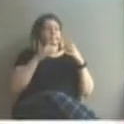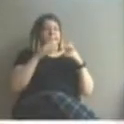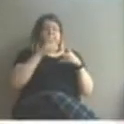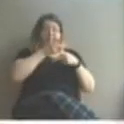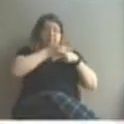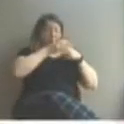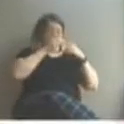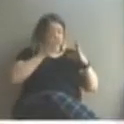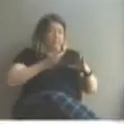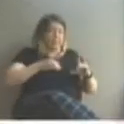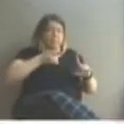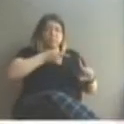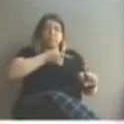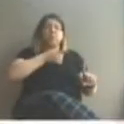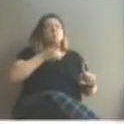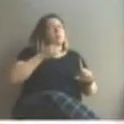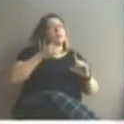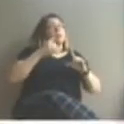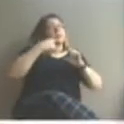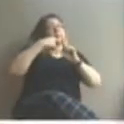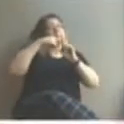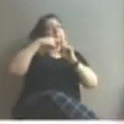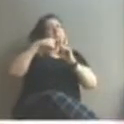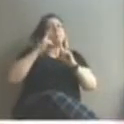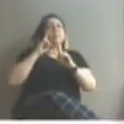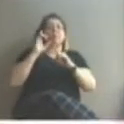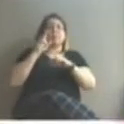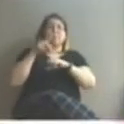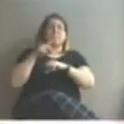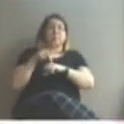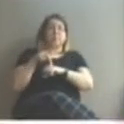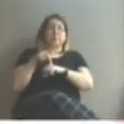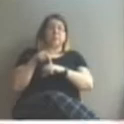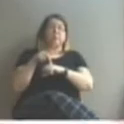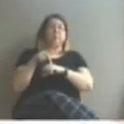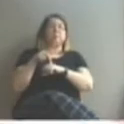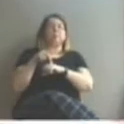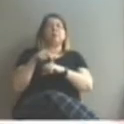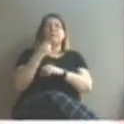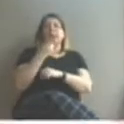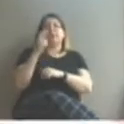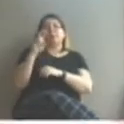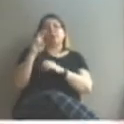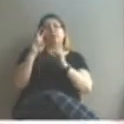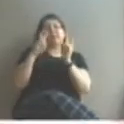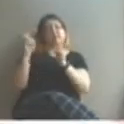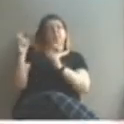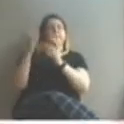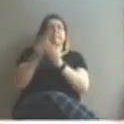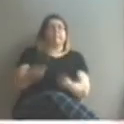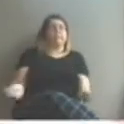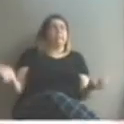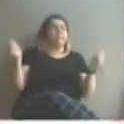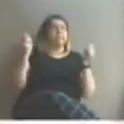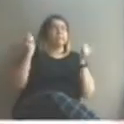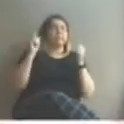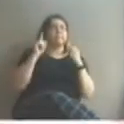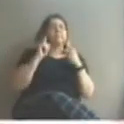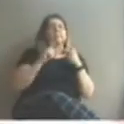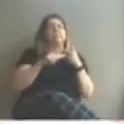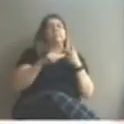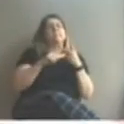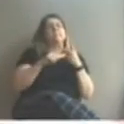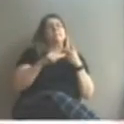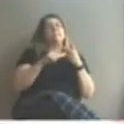them. The upsides of that for our principals, the human resources issues go away.